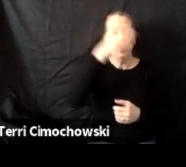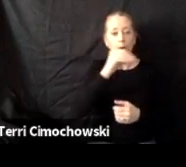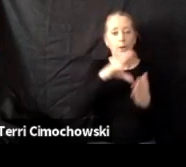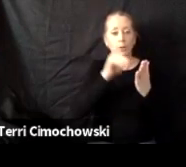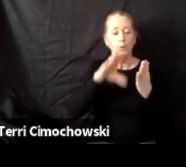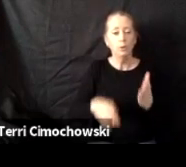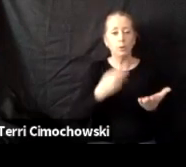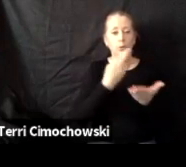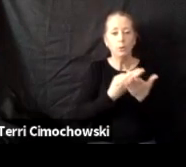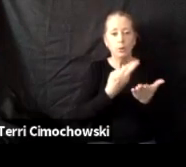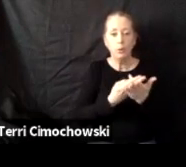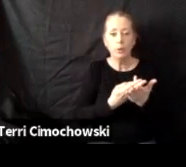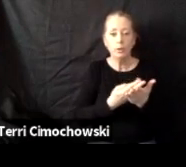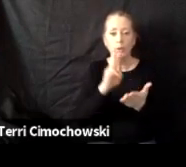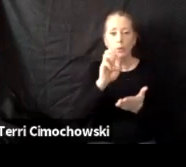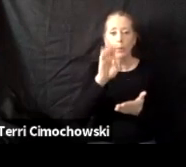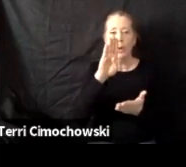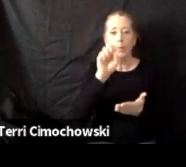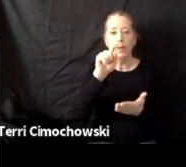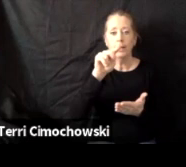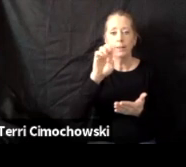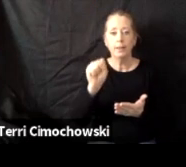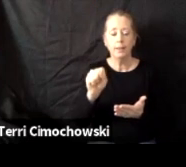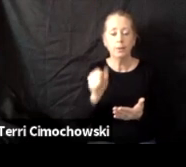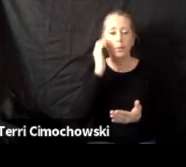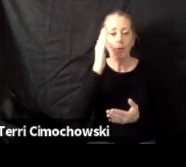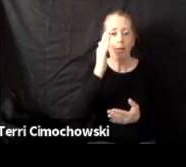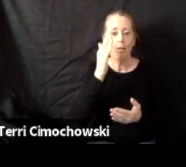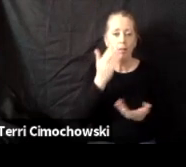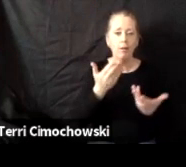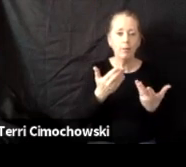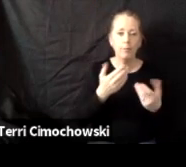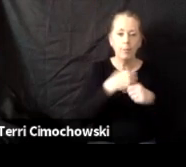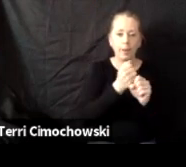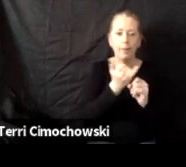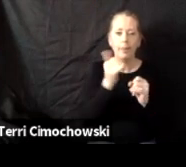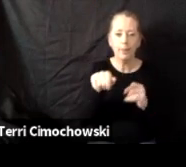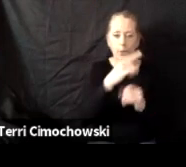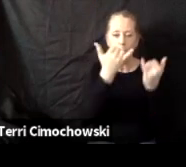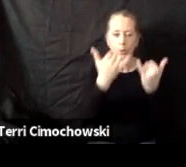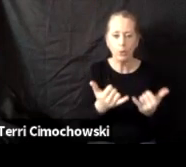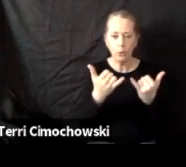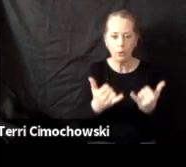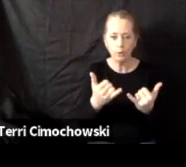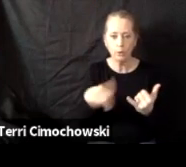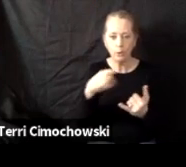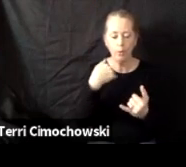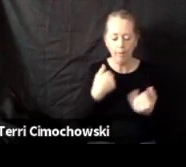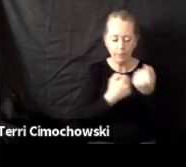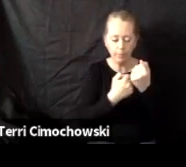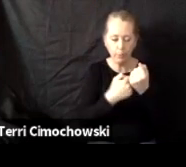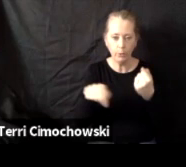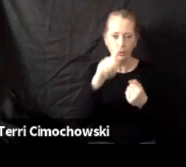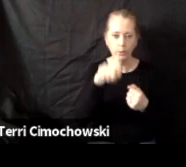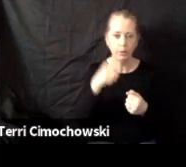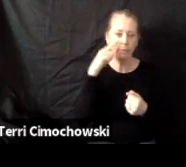We'll continue to update these based on the needs of students and families, and make sure that you have the support you need as far as